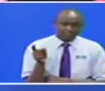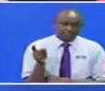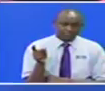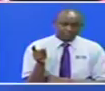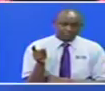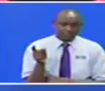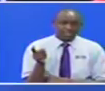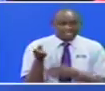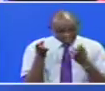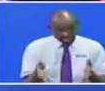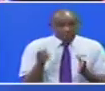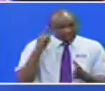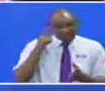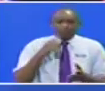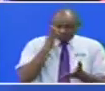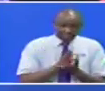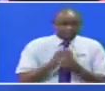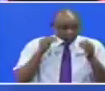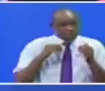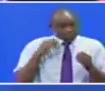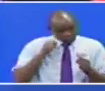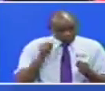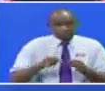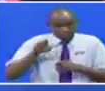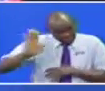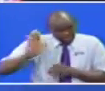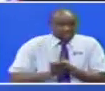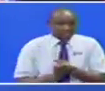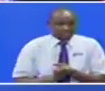for justice to be seen to be done, and even for his own